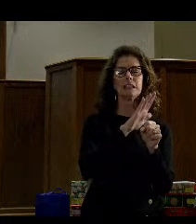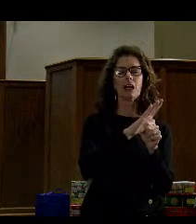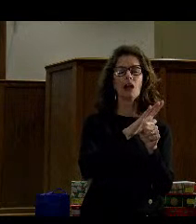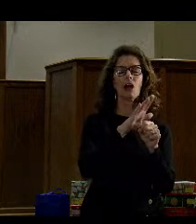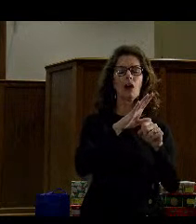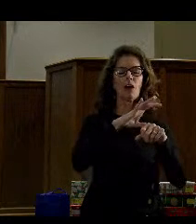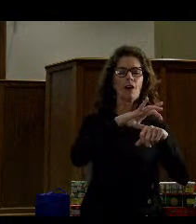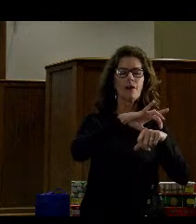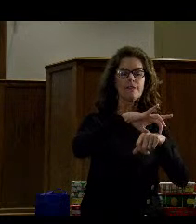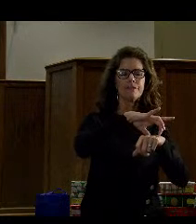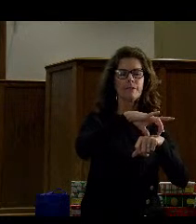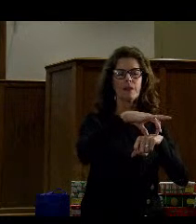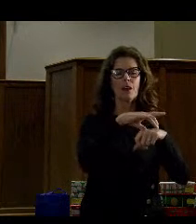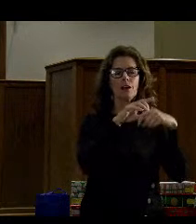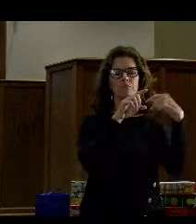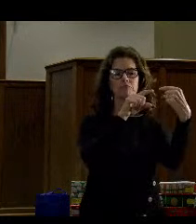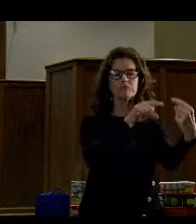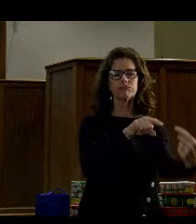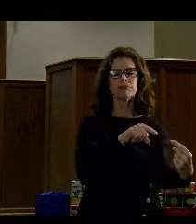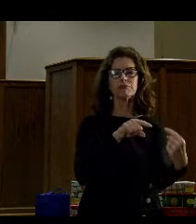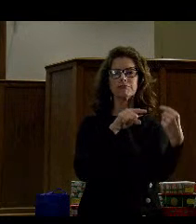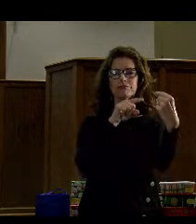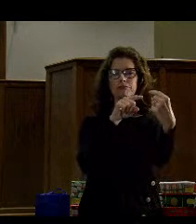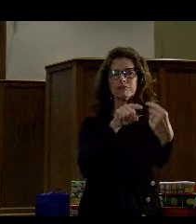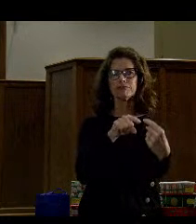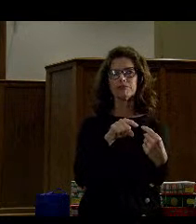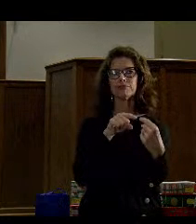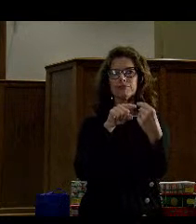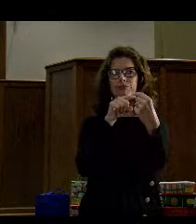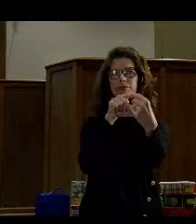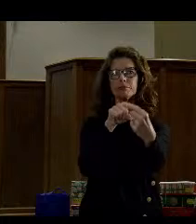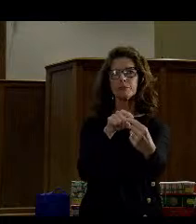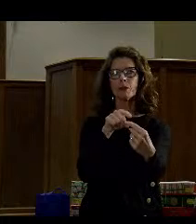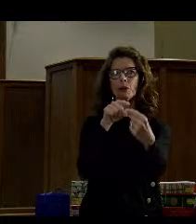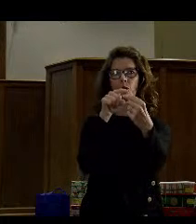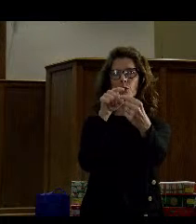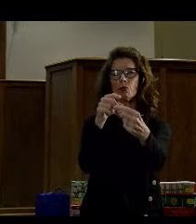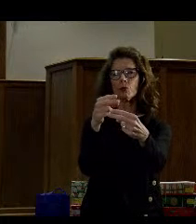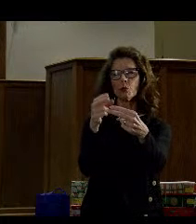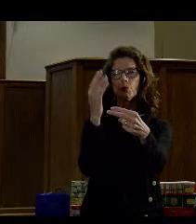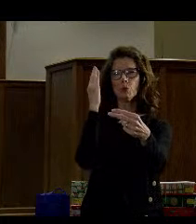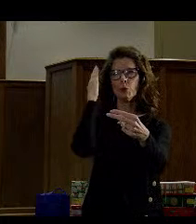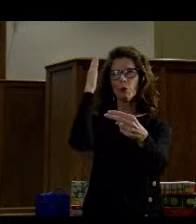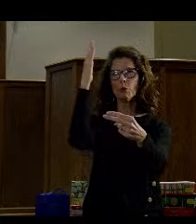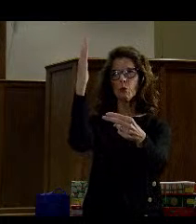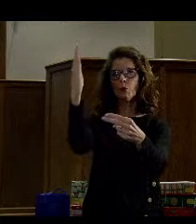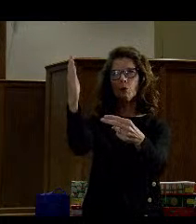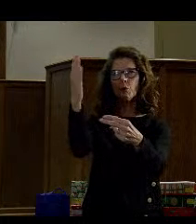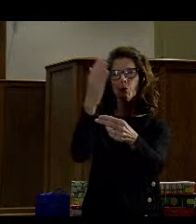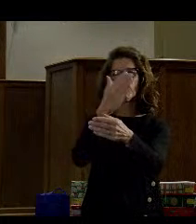Giving up, earth's struggles soon shall